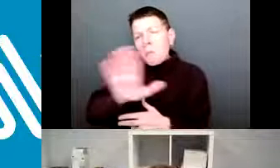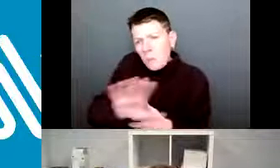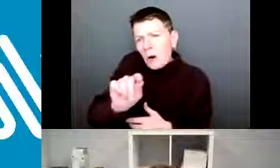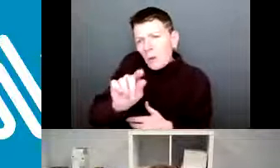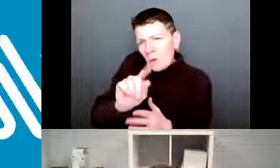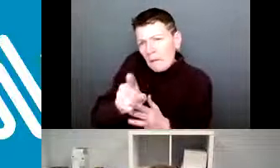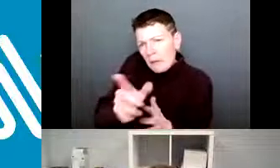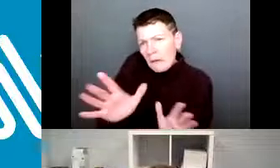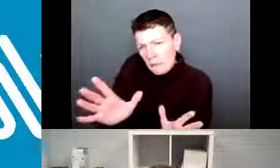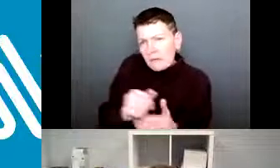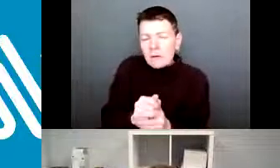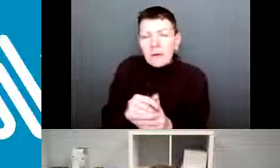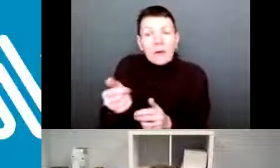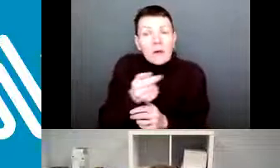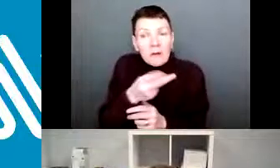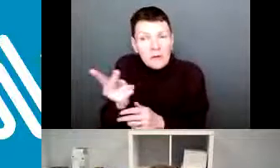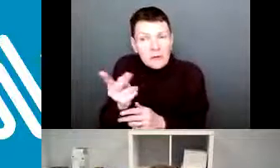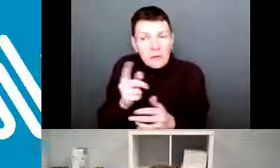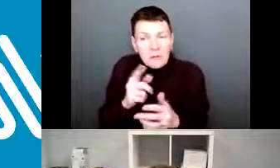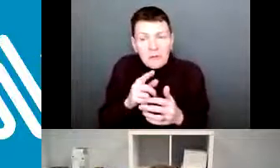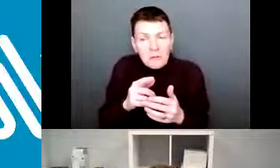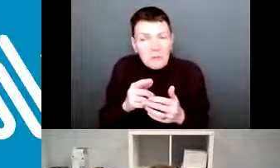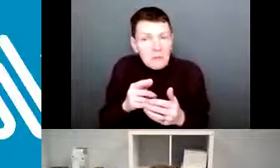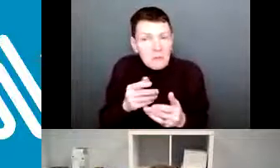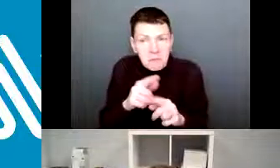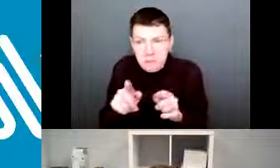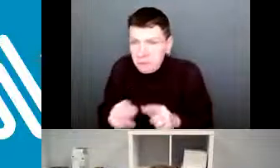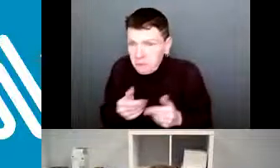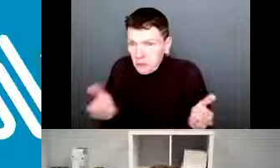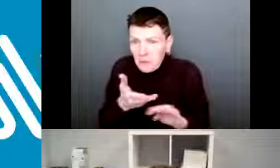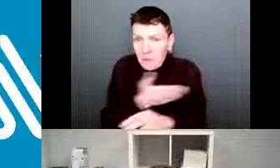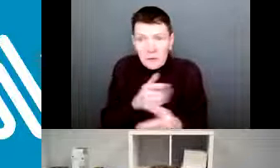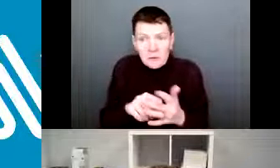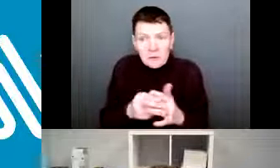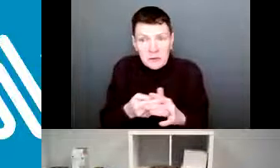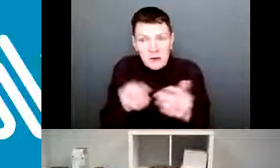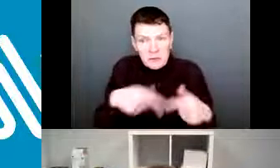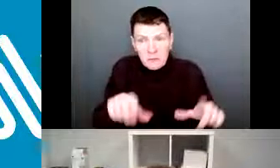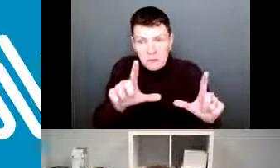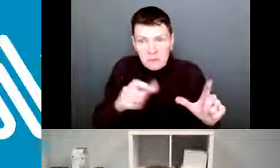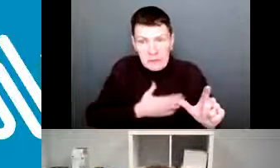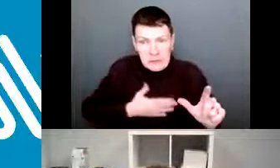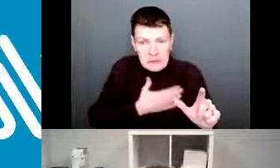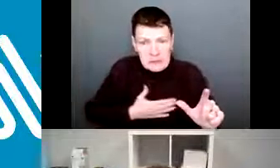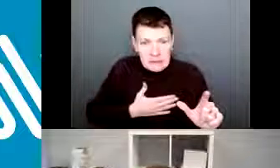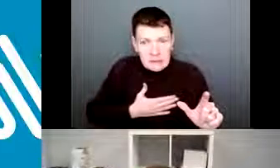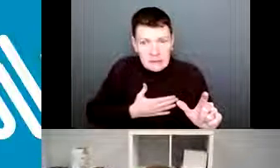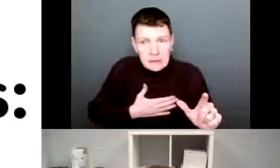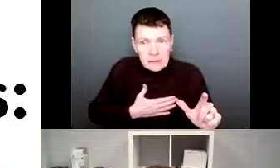Just a few housekeeping, and we will go to the next slide for the first housekeeping item.